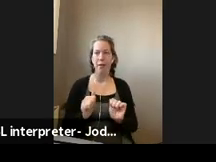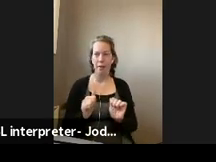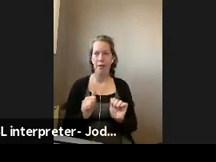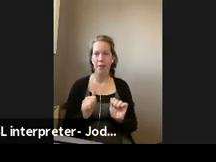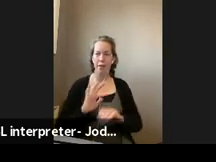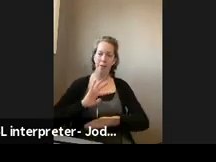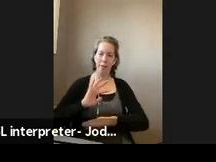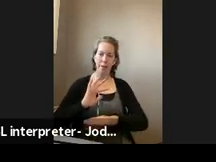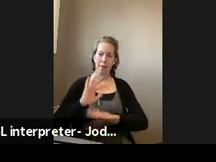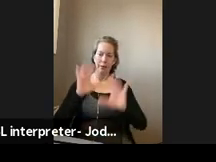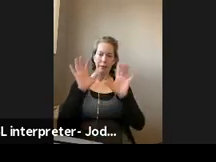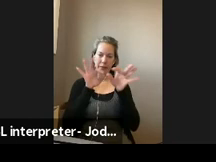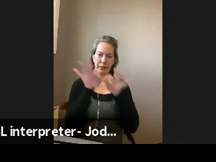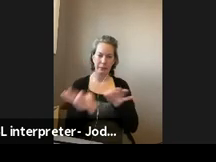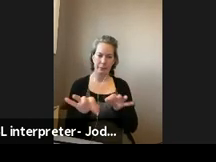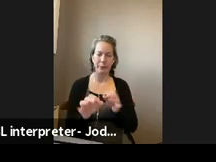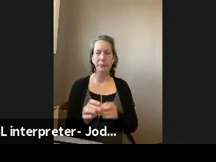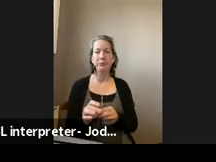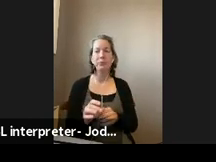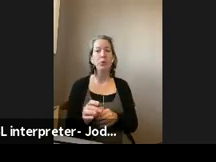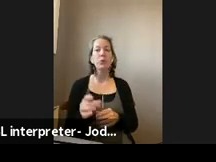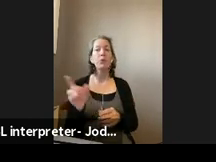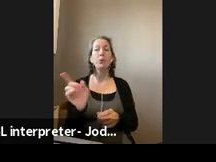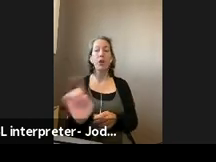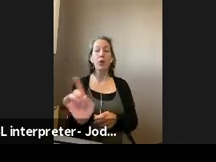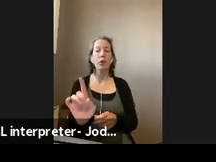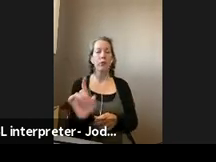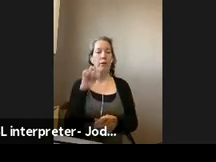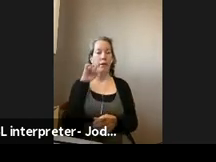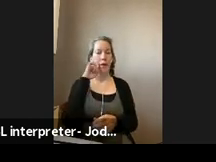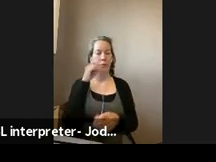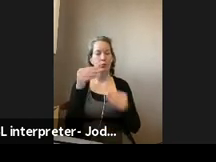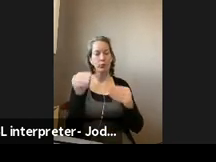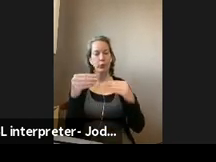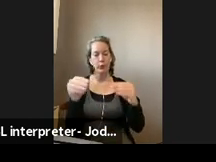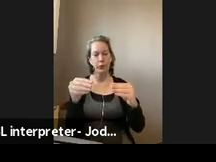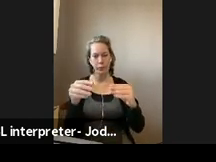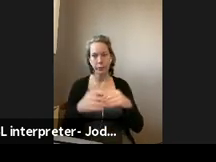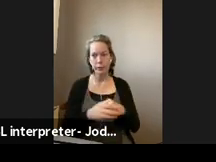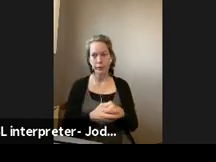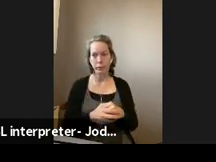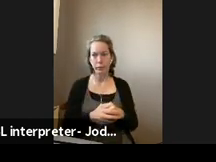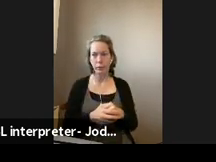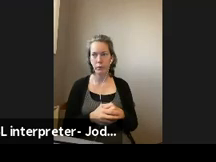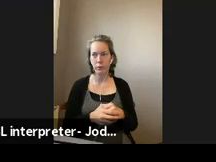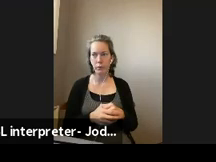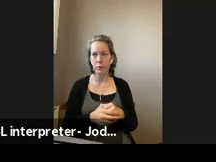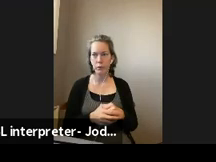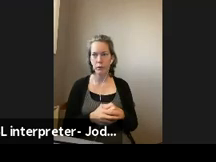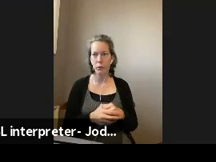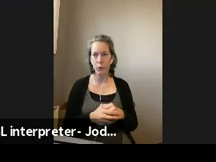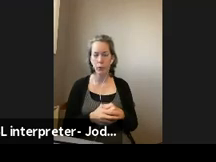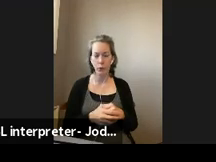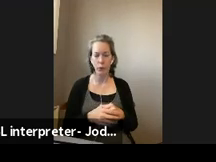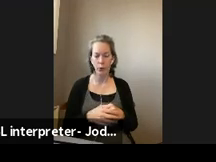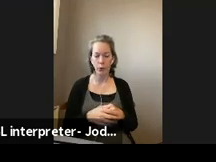bit, it takes place actually in an Apple store. And so I believe Lyndall will be coming in